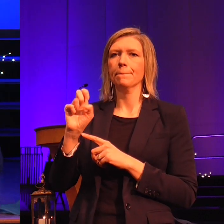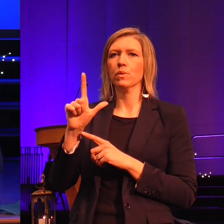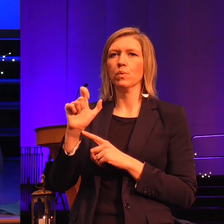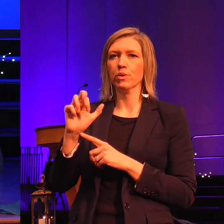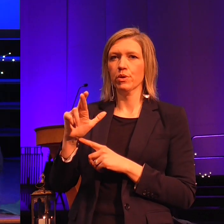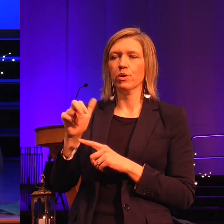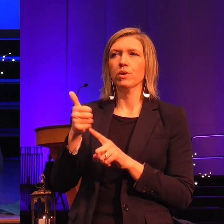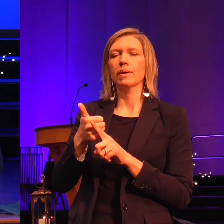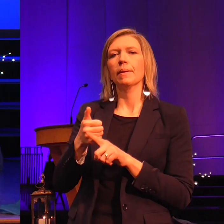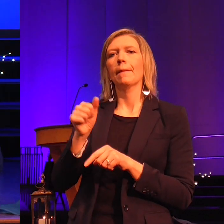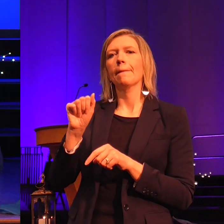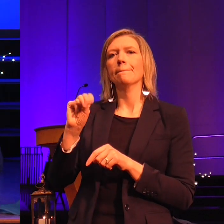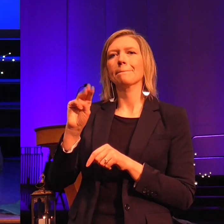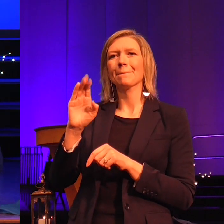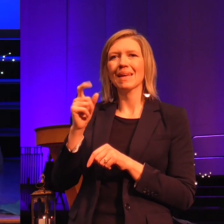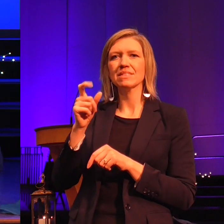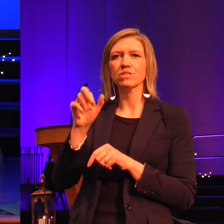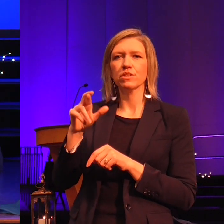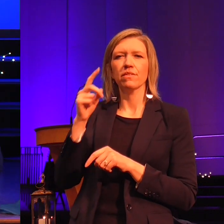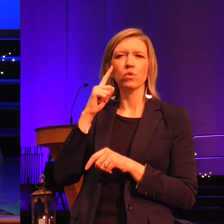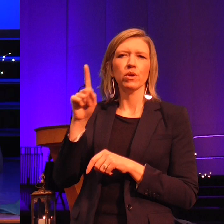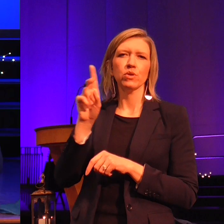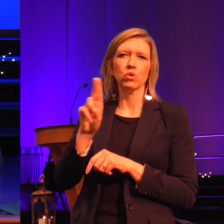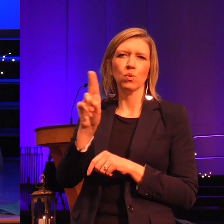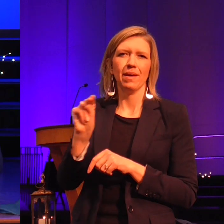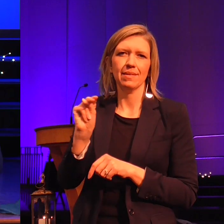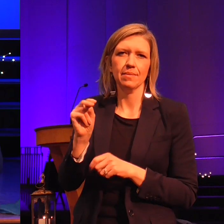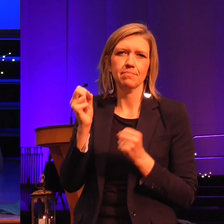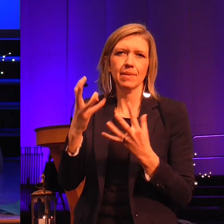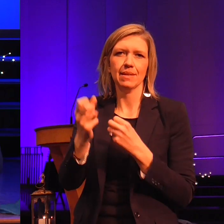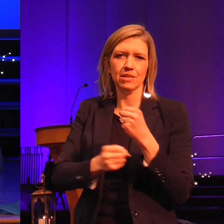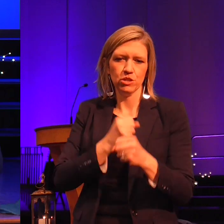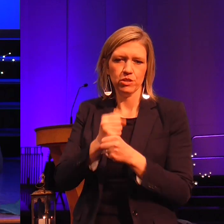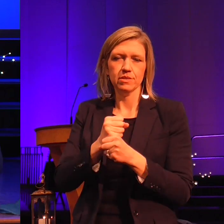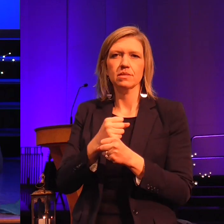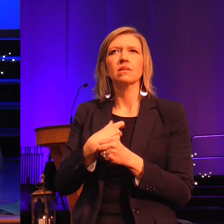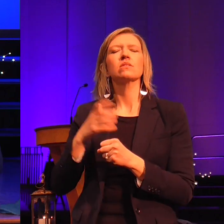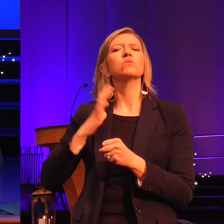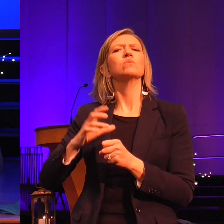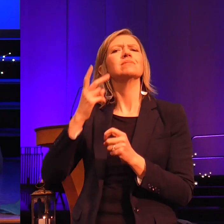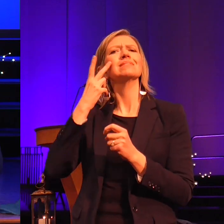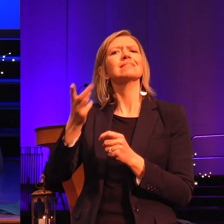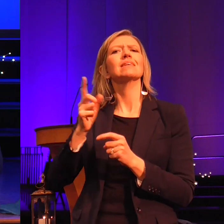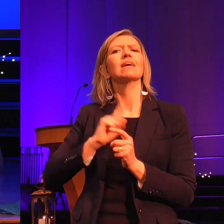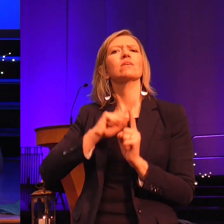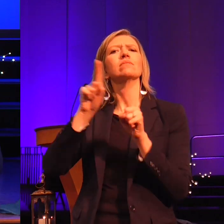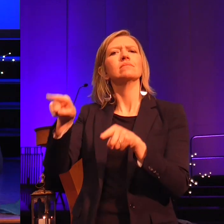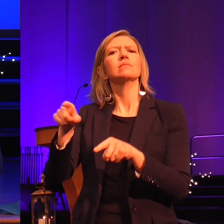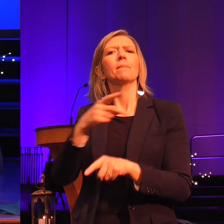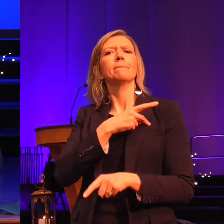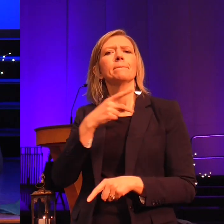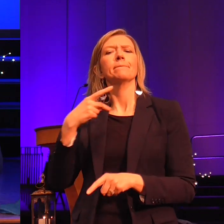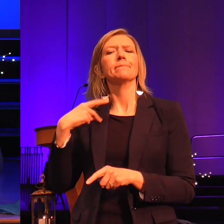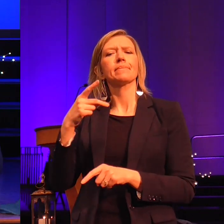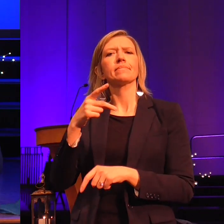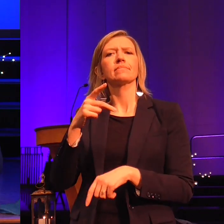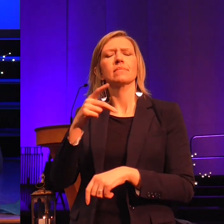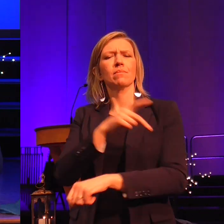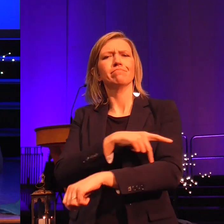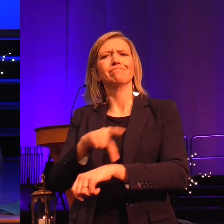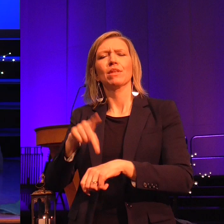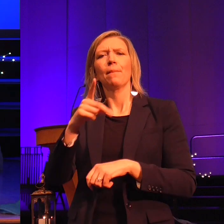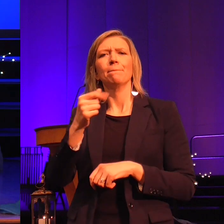to the United Nations for many years. I used to see him when I would go to the Parliament of the World's Religions, and we had him here at Mile High